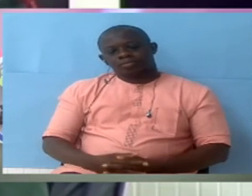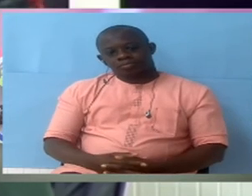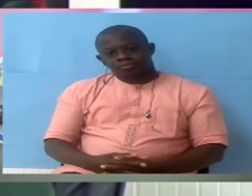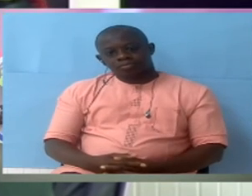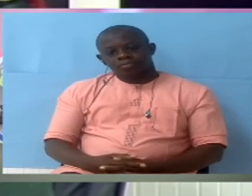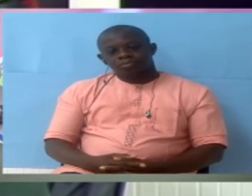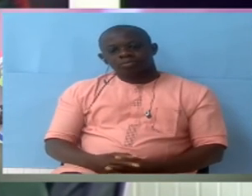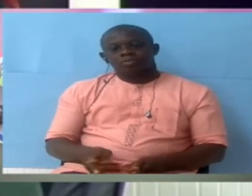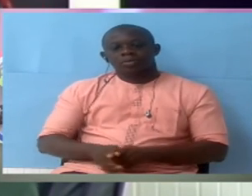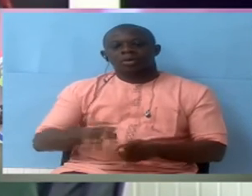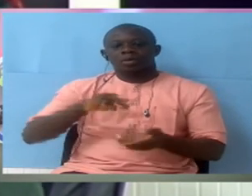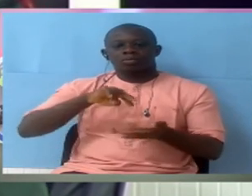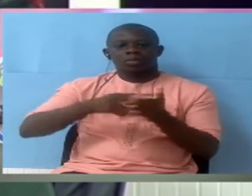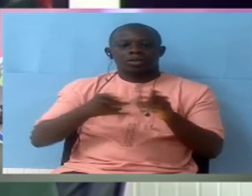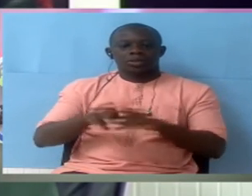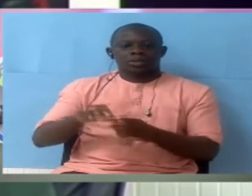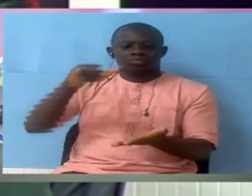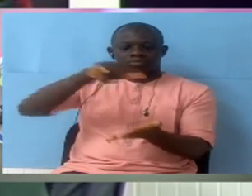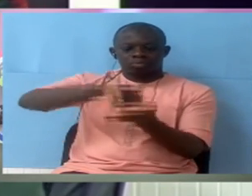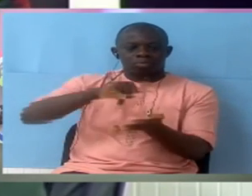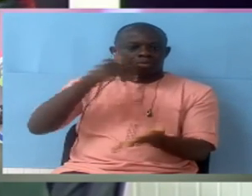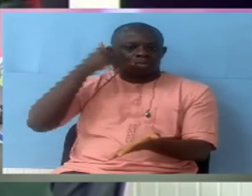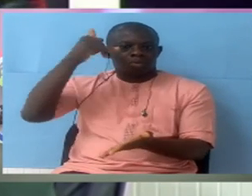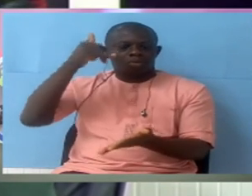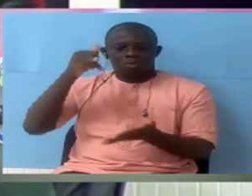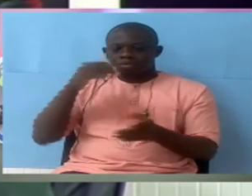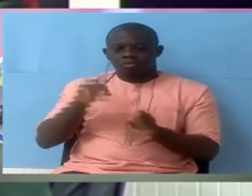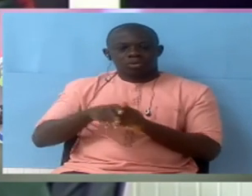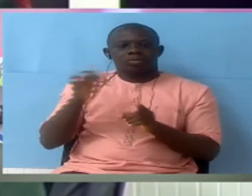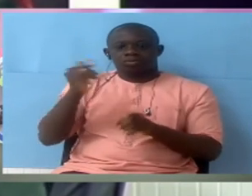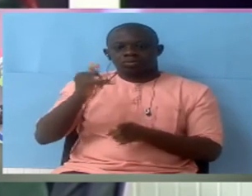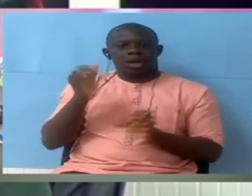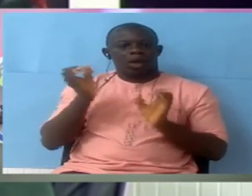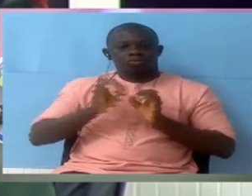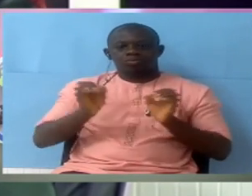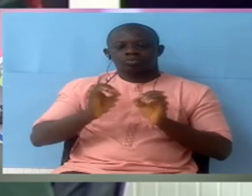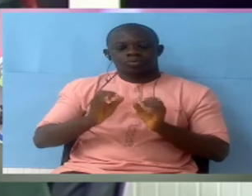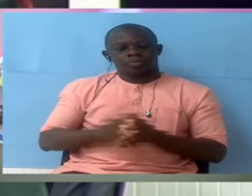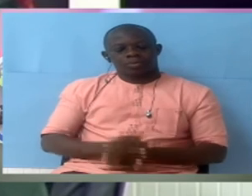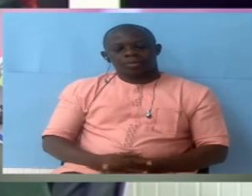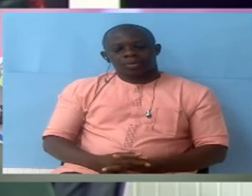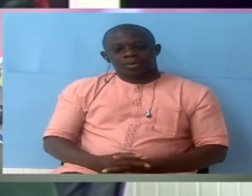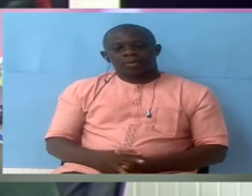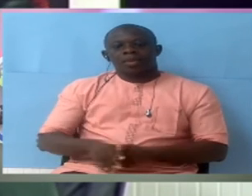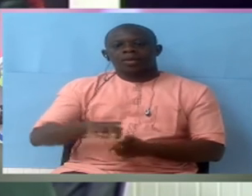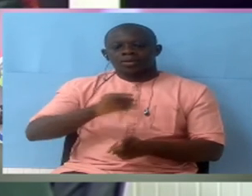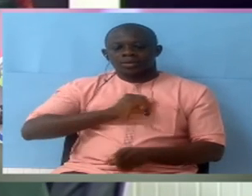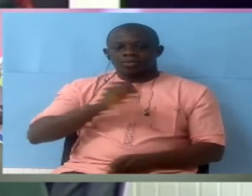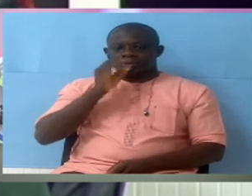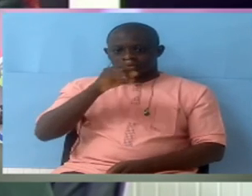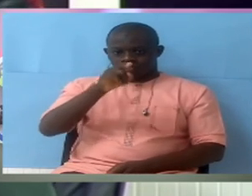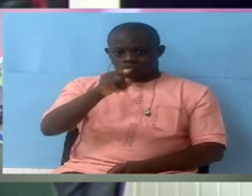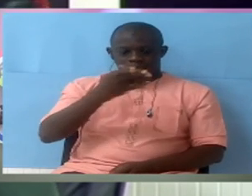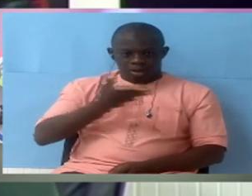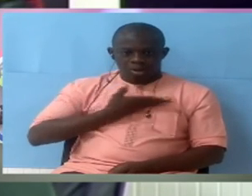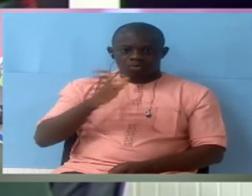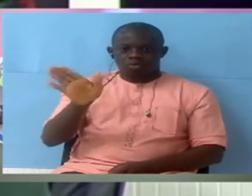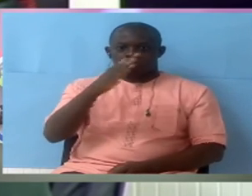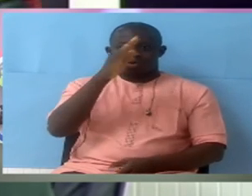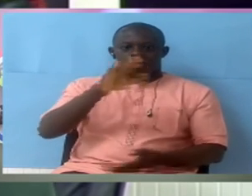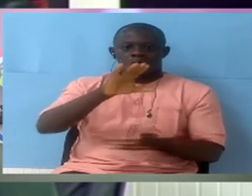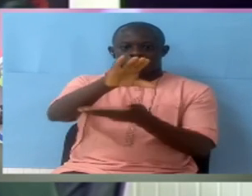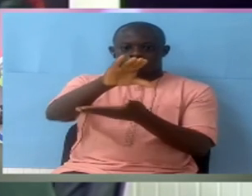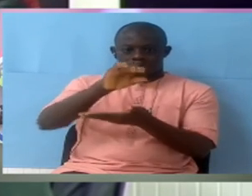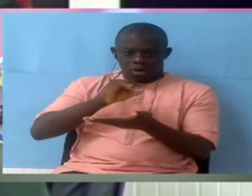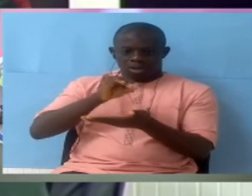ring. Likewise the landline. Ak telephone line bi tam deguma ko. But he said you have to go and collect the money for